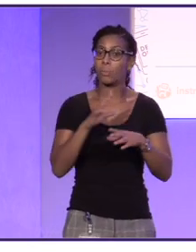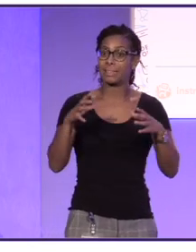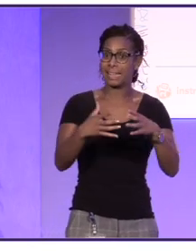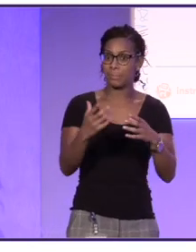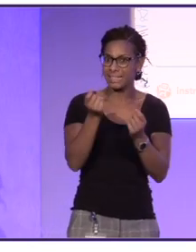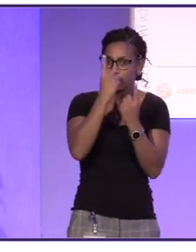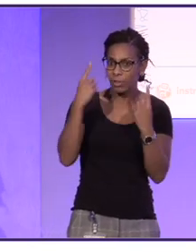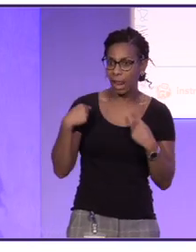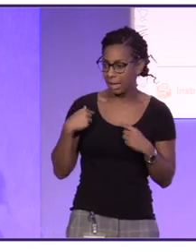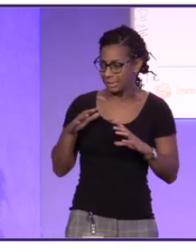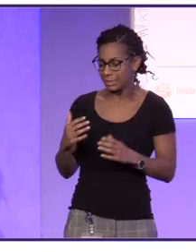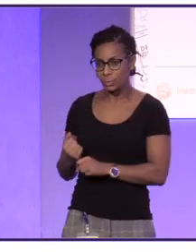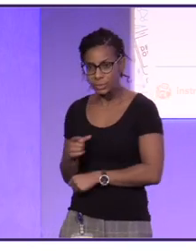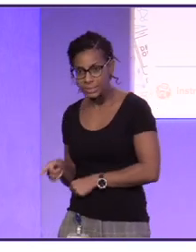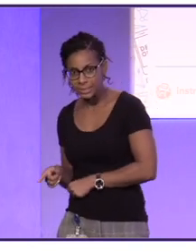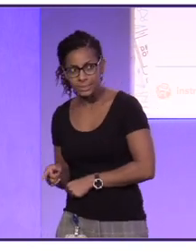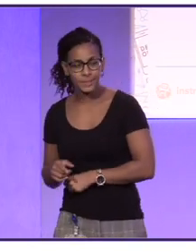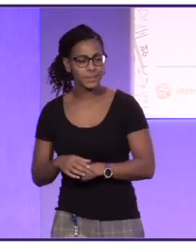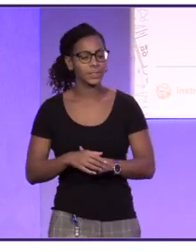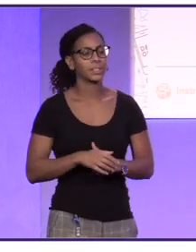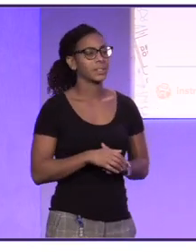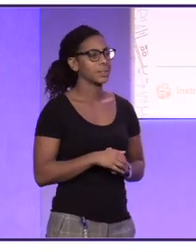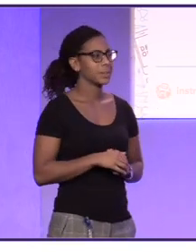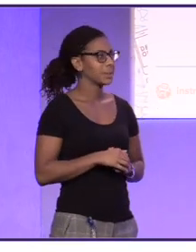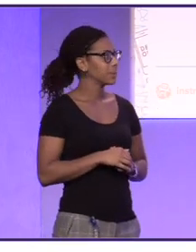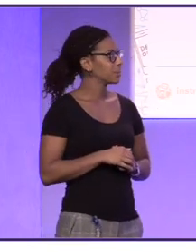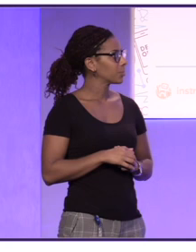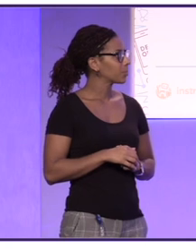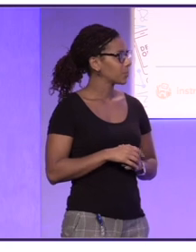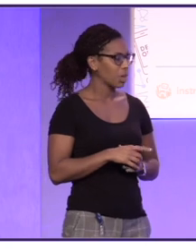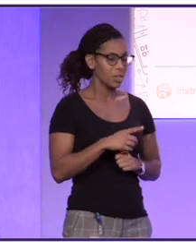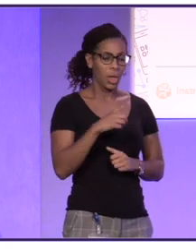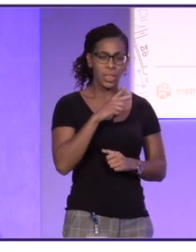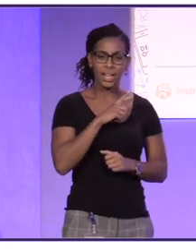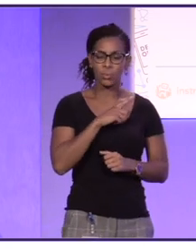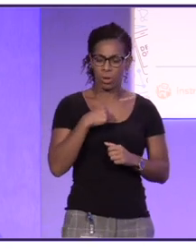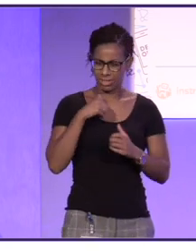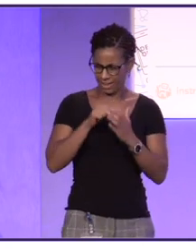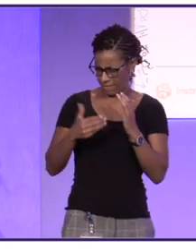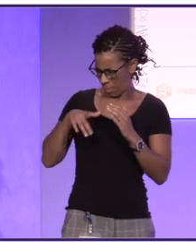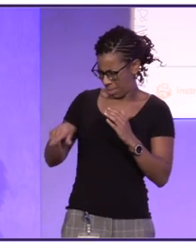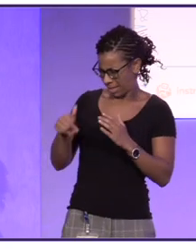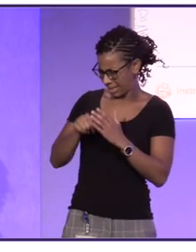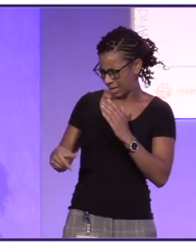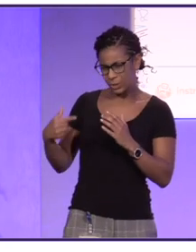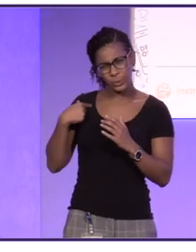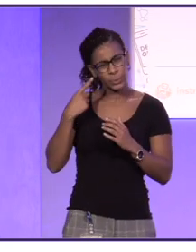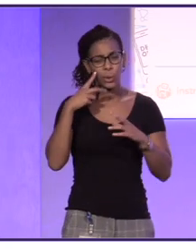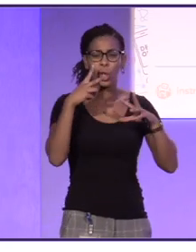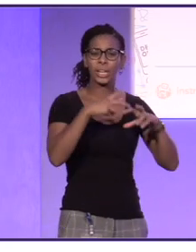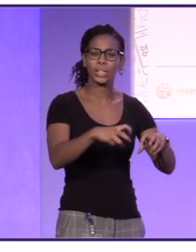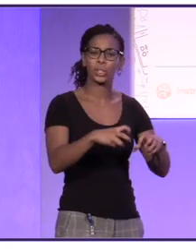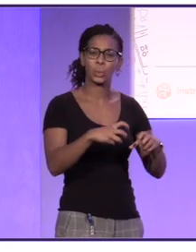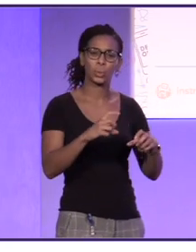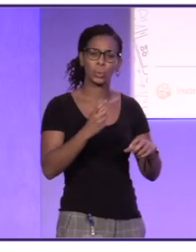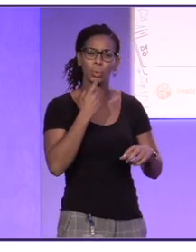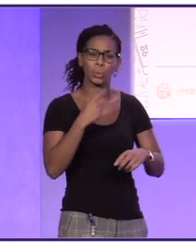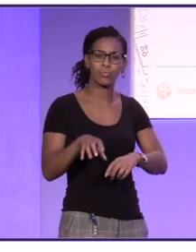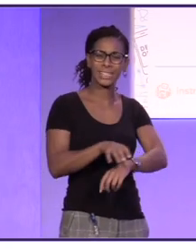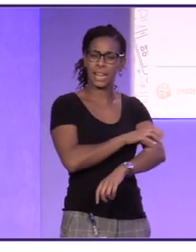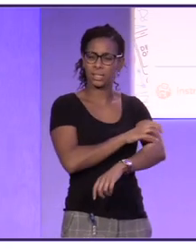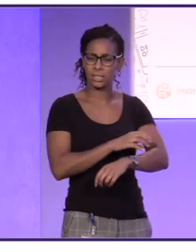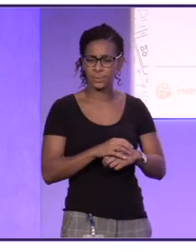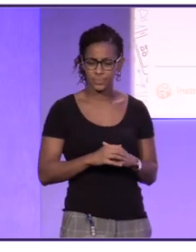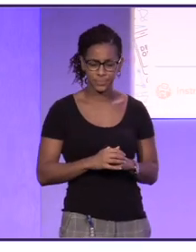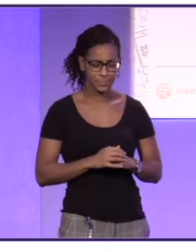of love of resilience, or at least looking into resilience, started. Since then, I had the